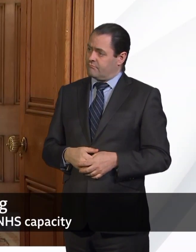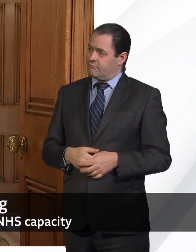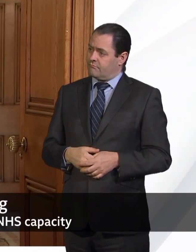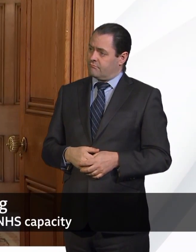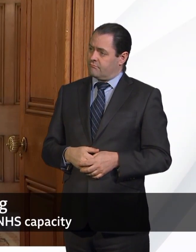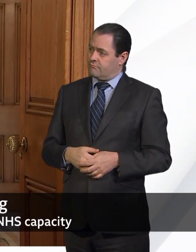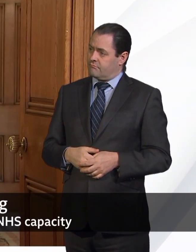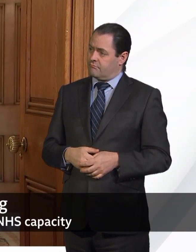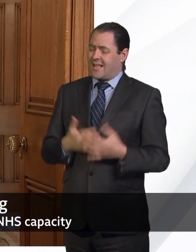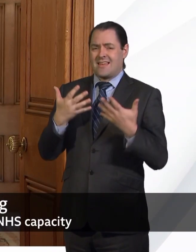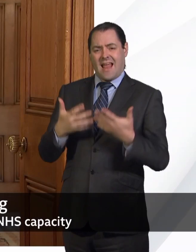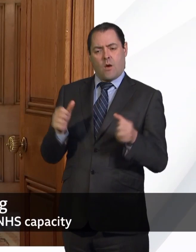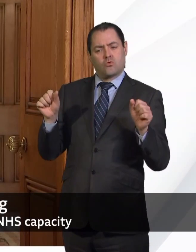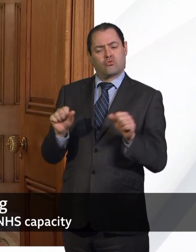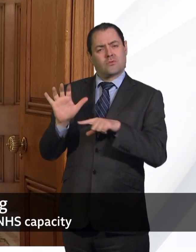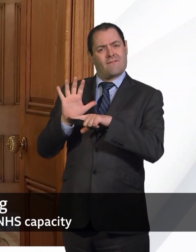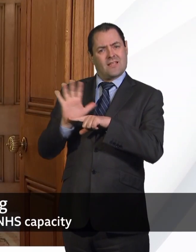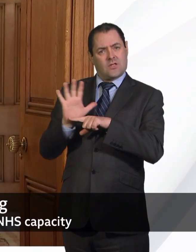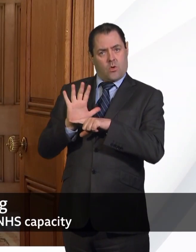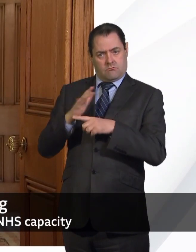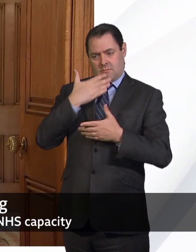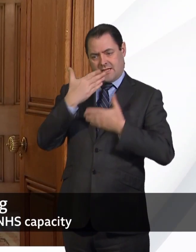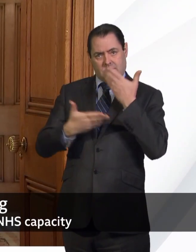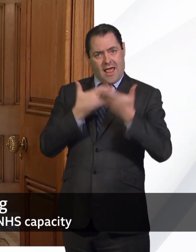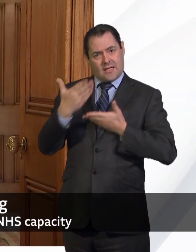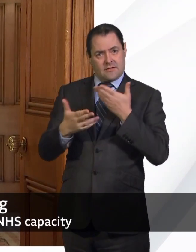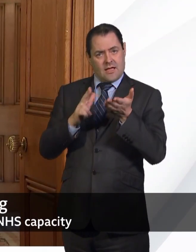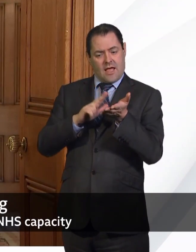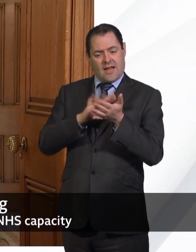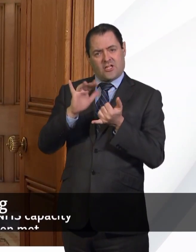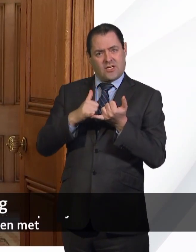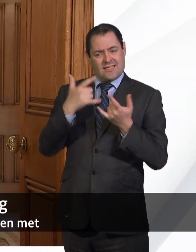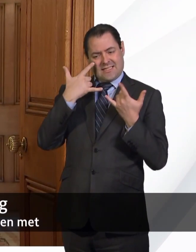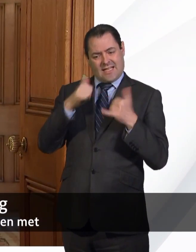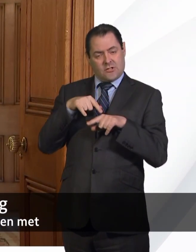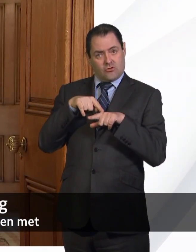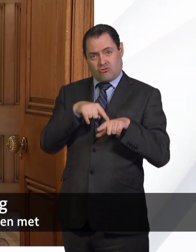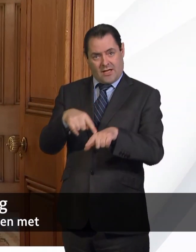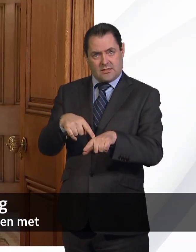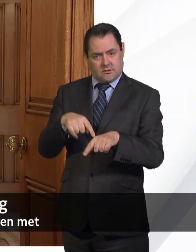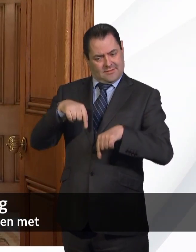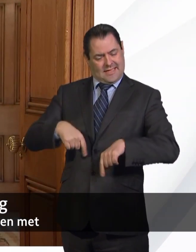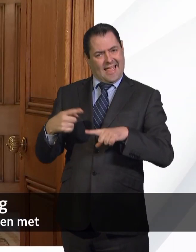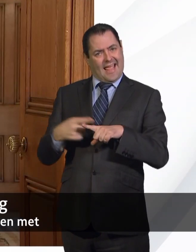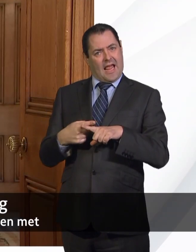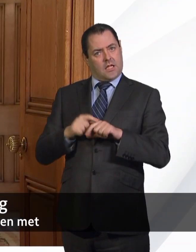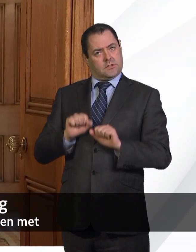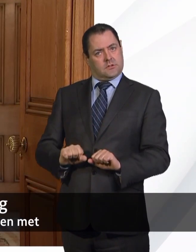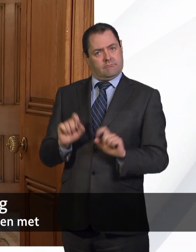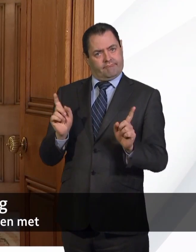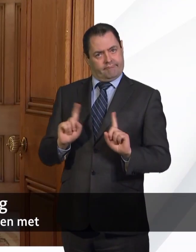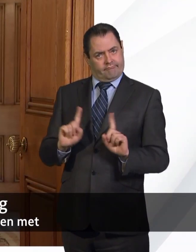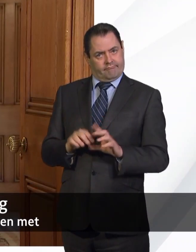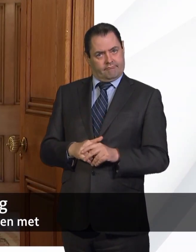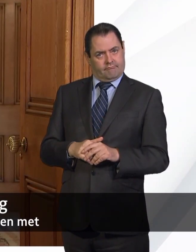you a short video that explains how NHS Test and Trace works in England and what we all need to